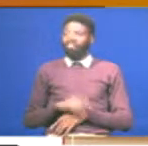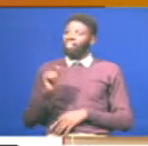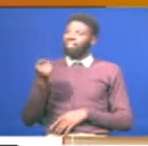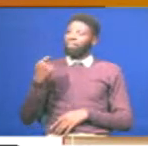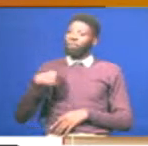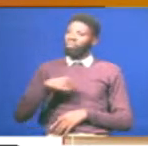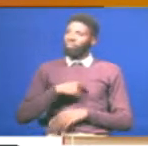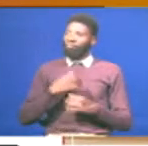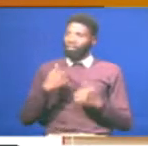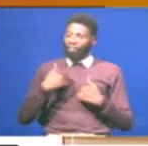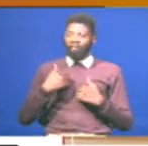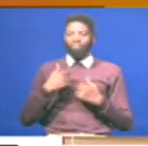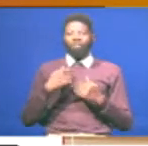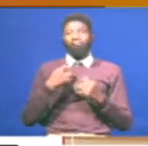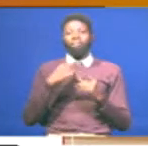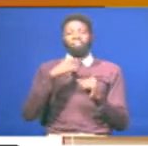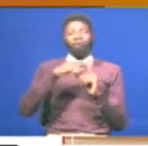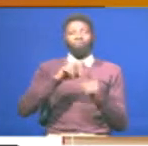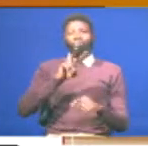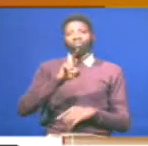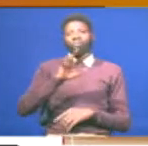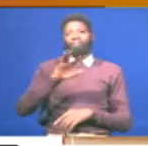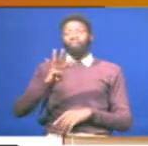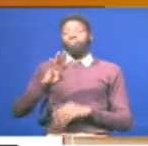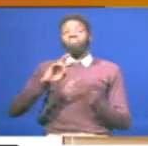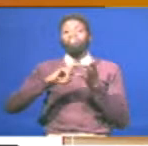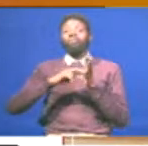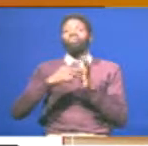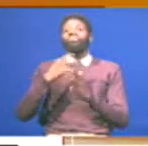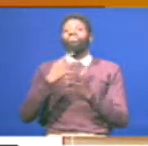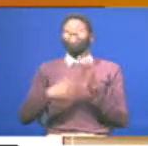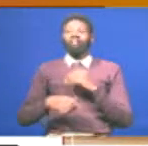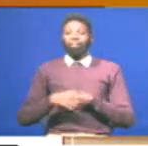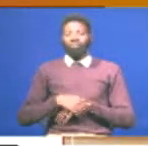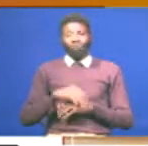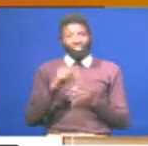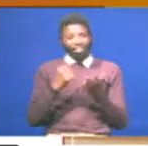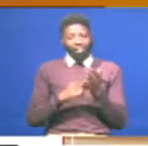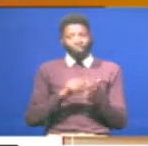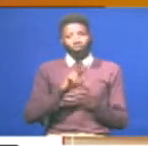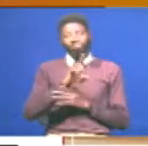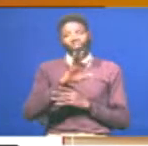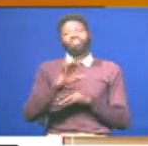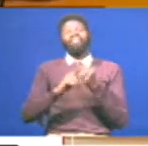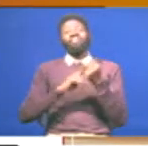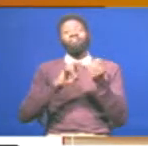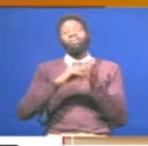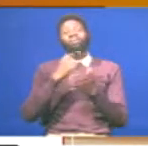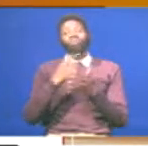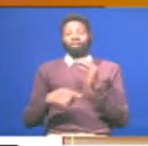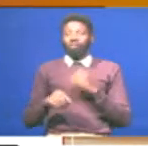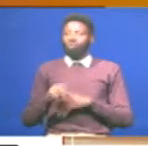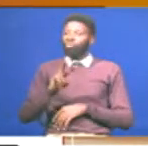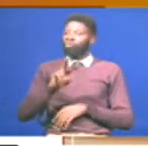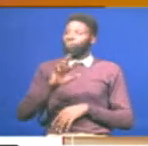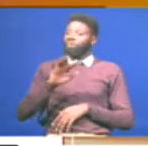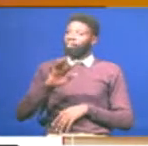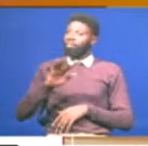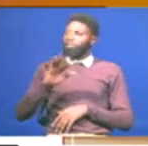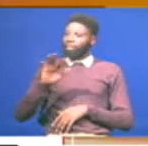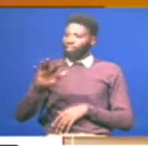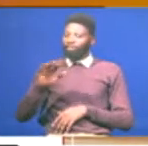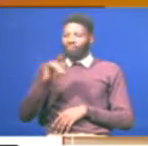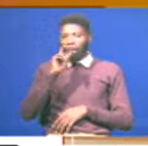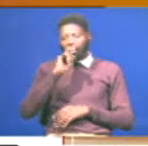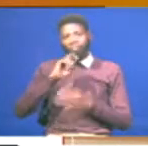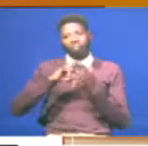plus 2454. Yeah. What does it mean? Uganda, 256. What does it mean? 2554. Tanzania, what does it